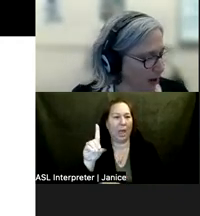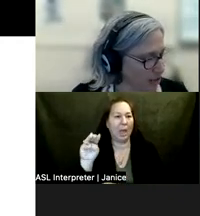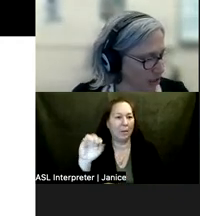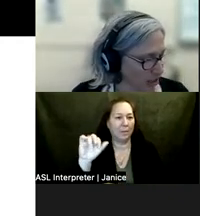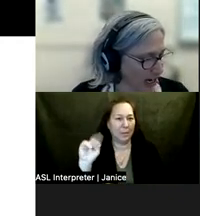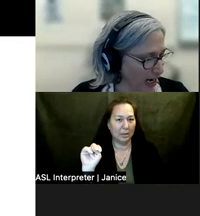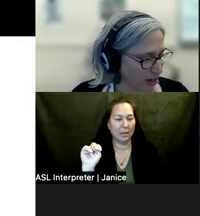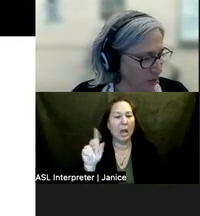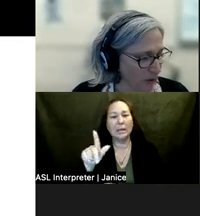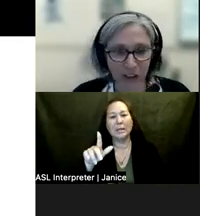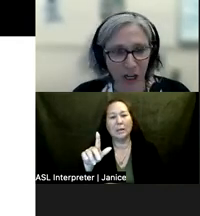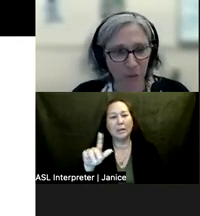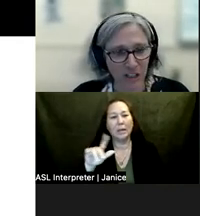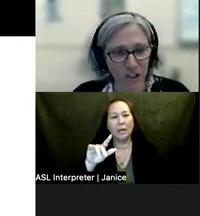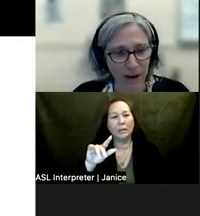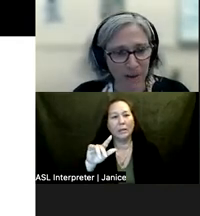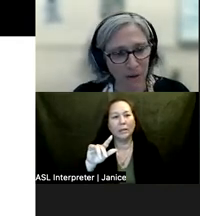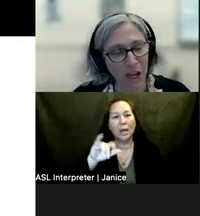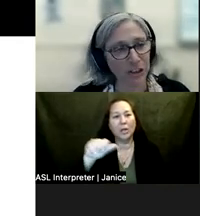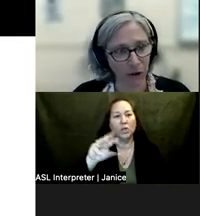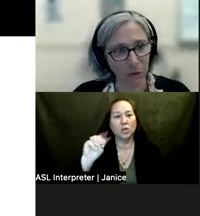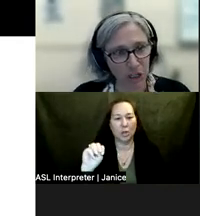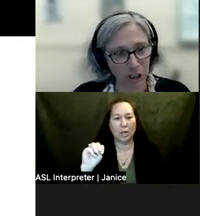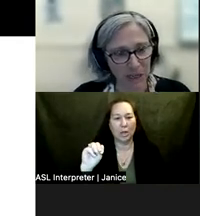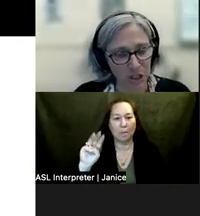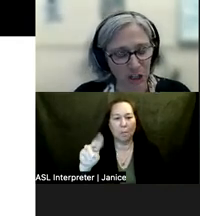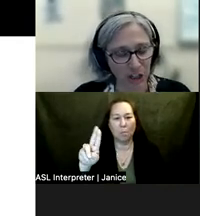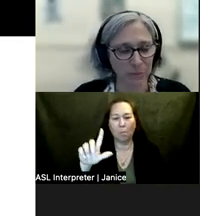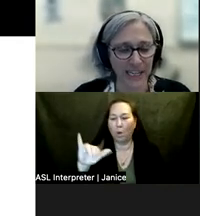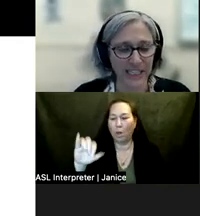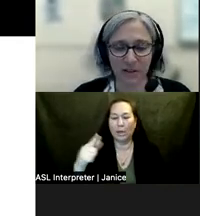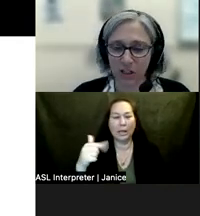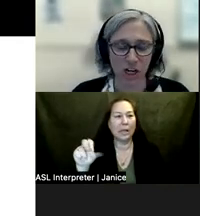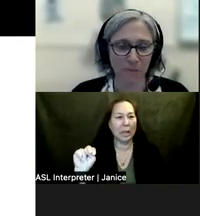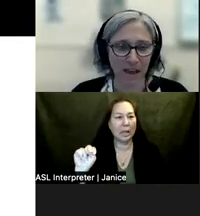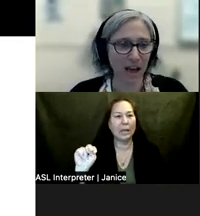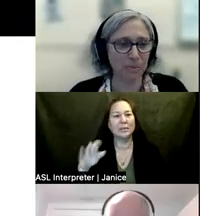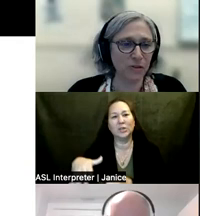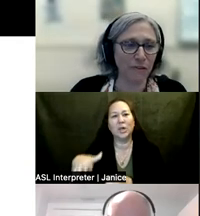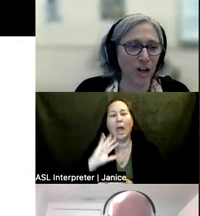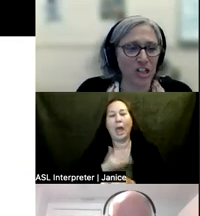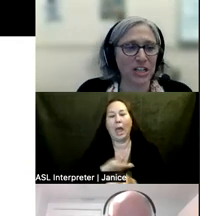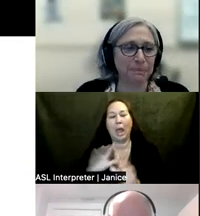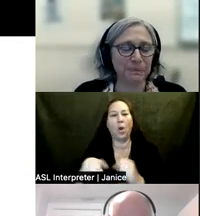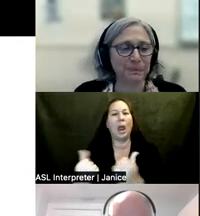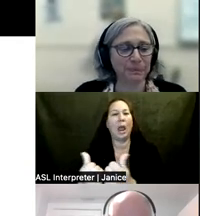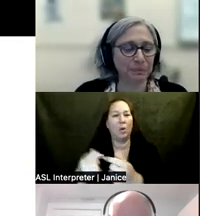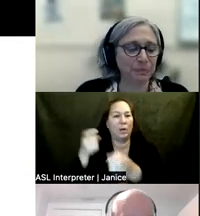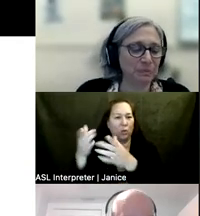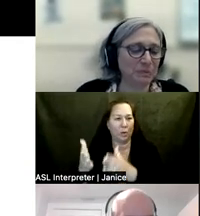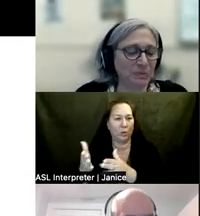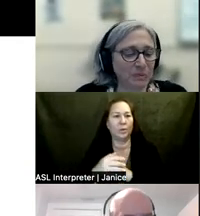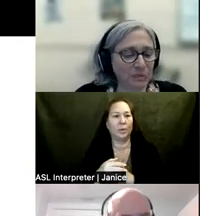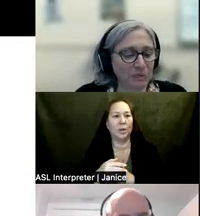area director. And we will start with Jim, and we also have a regional administrator, Galen Blanton. But Jim, I believe you're up first. Yep,